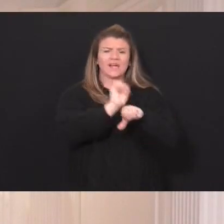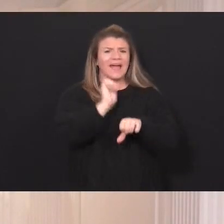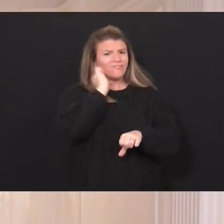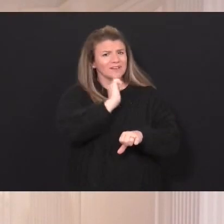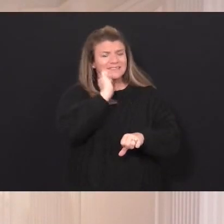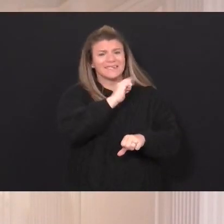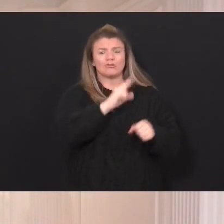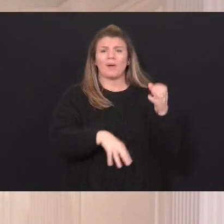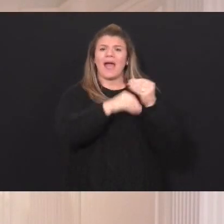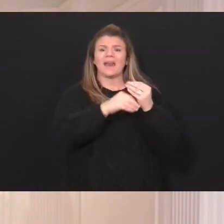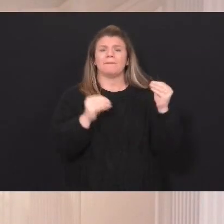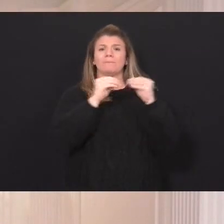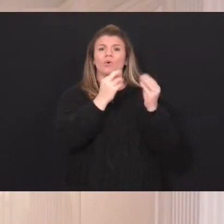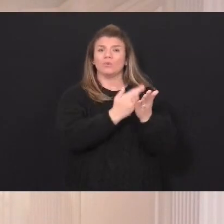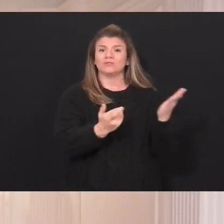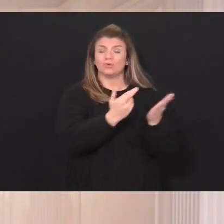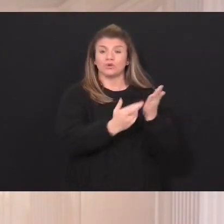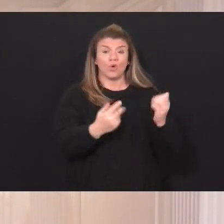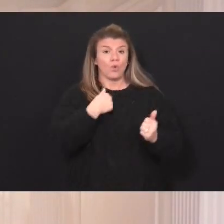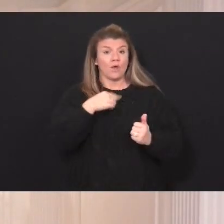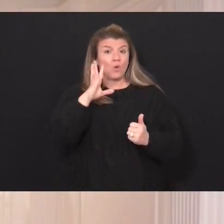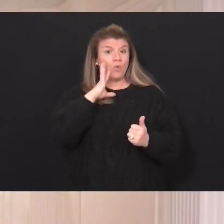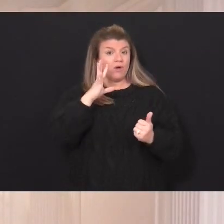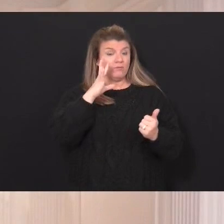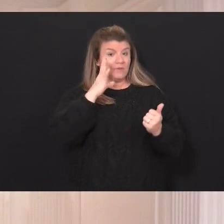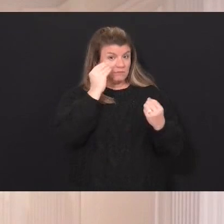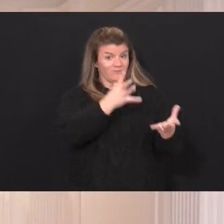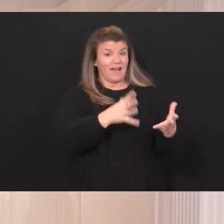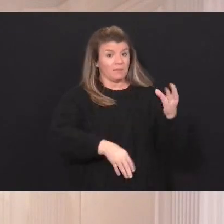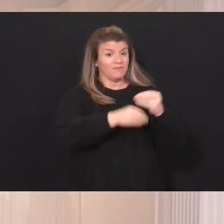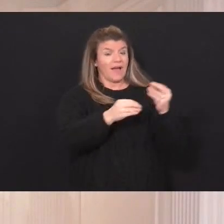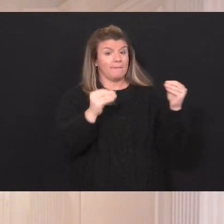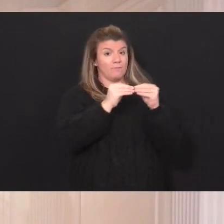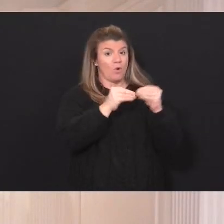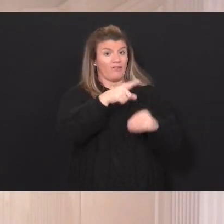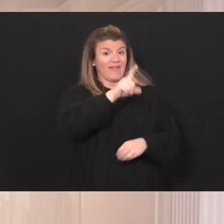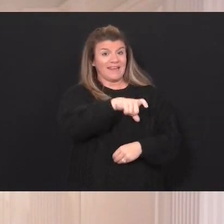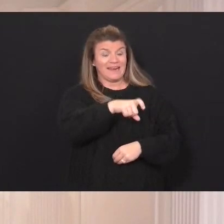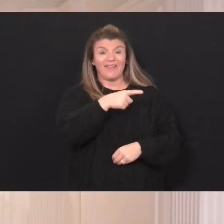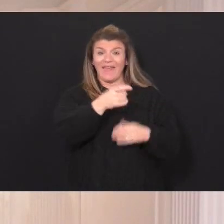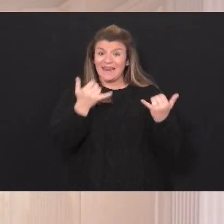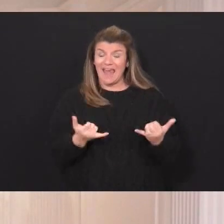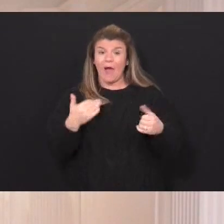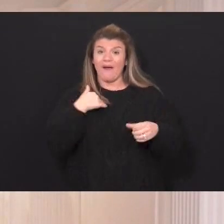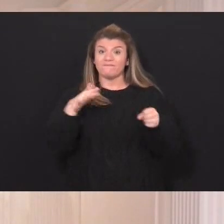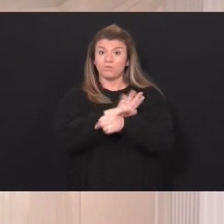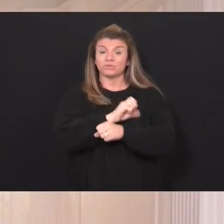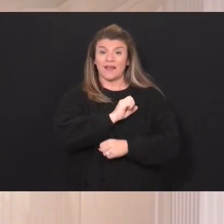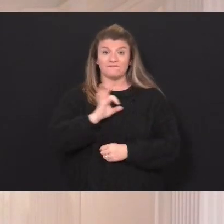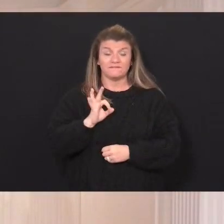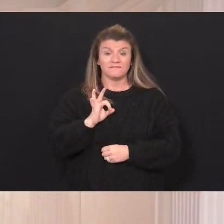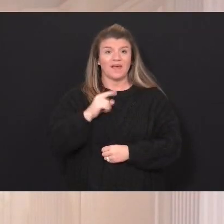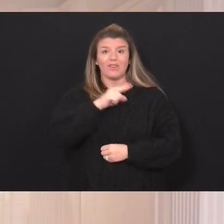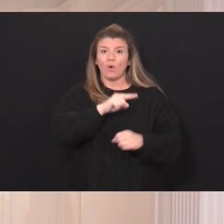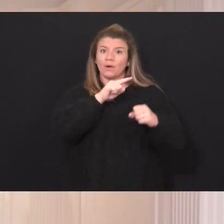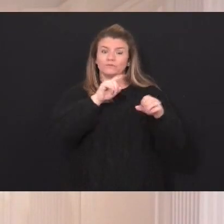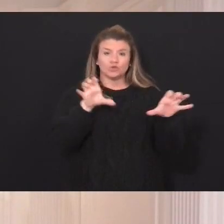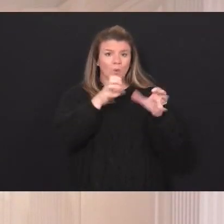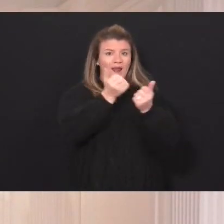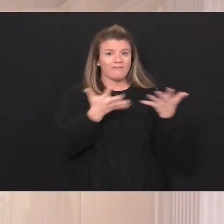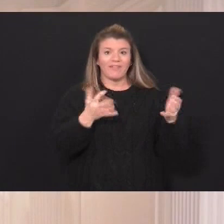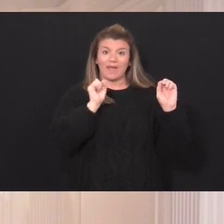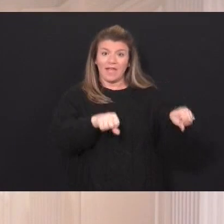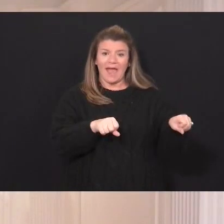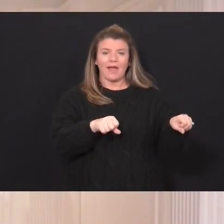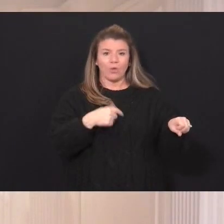resources, and we have advised them that we will provide additional resources if they need it. So they're currently staffing their assessment of what they need, and then we're